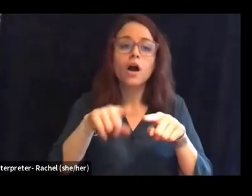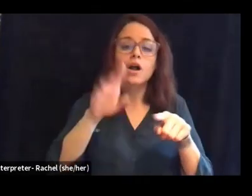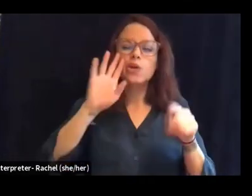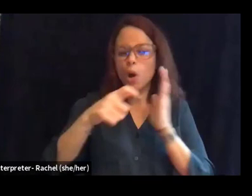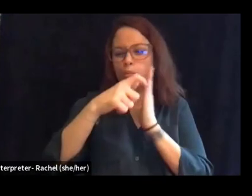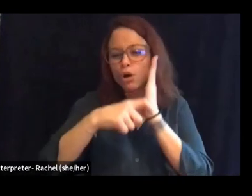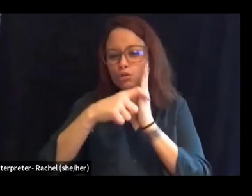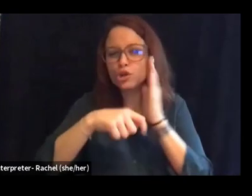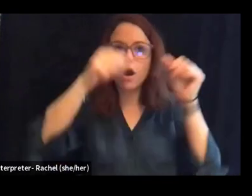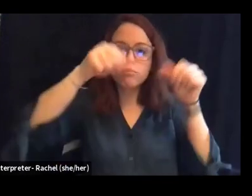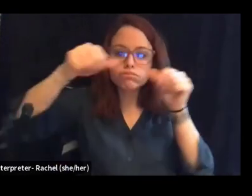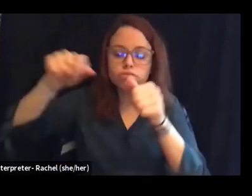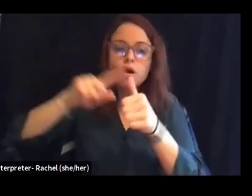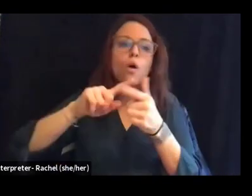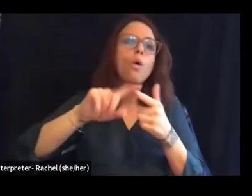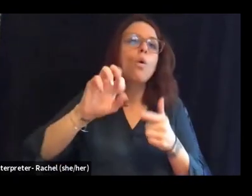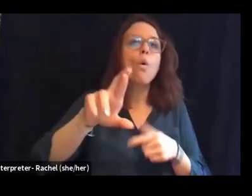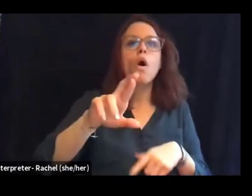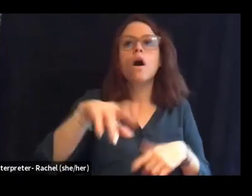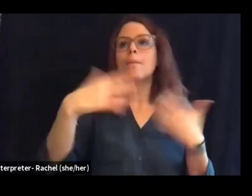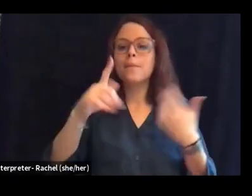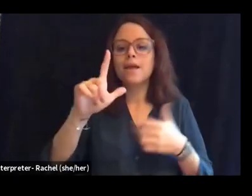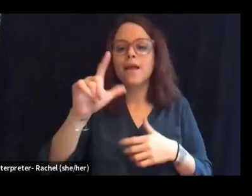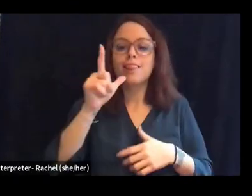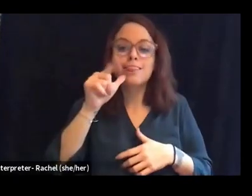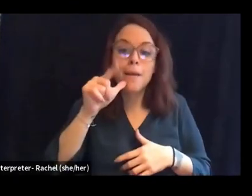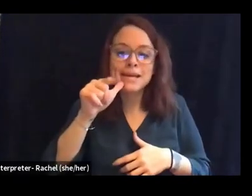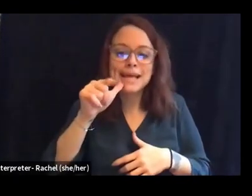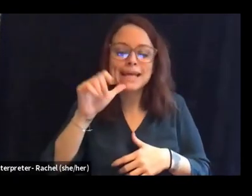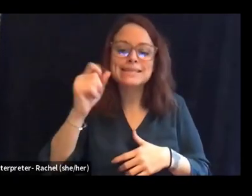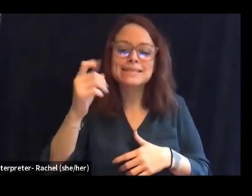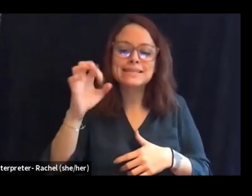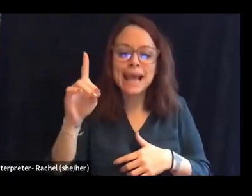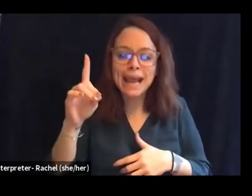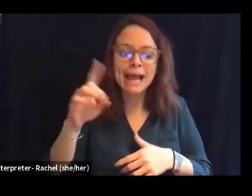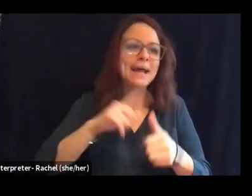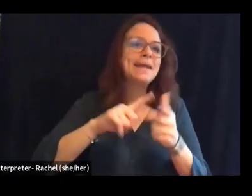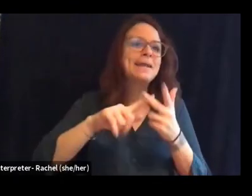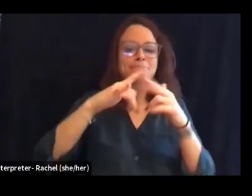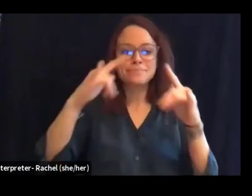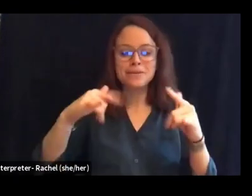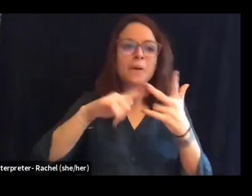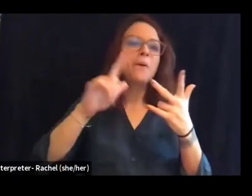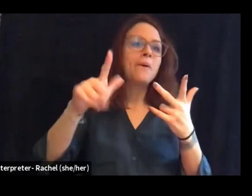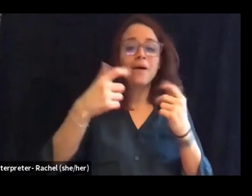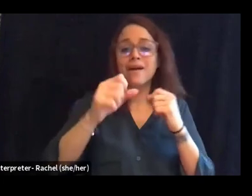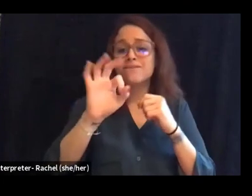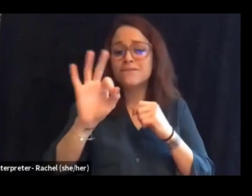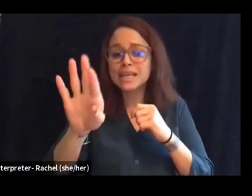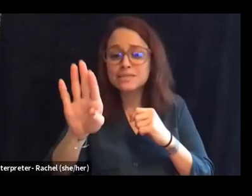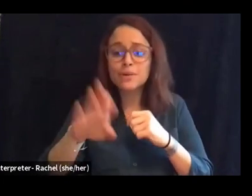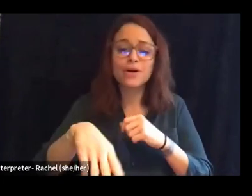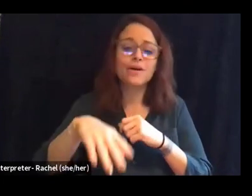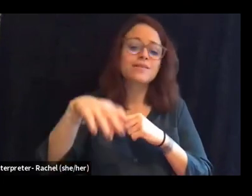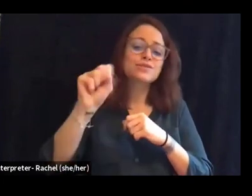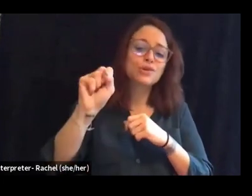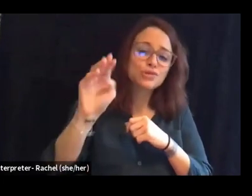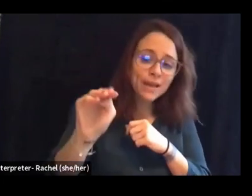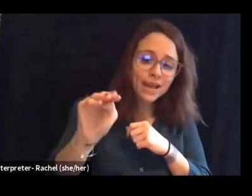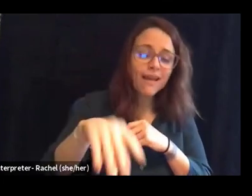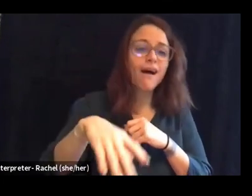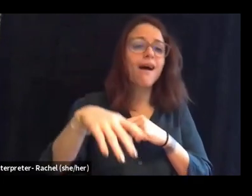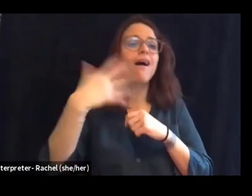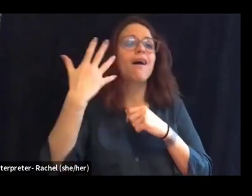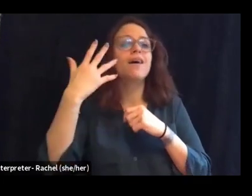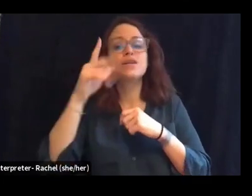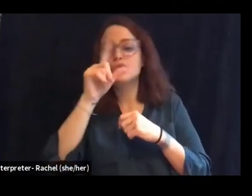10-year-old's lemonade stand, or a Facebook ad, or a direct mail piece. All of these things are ways in which